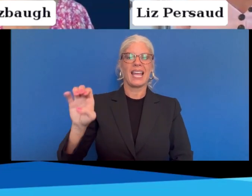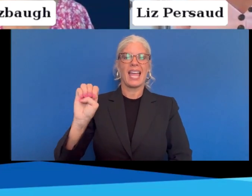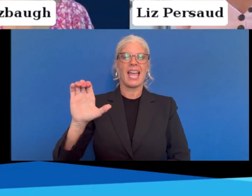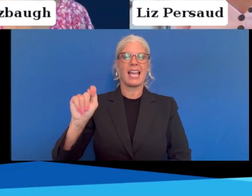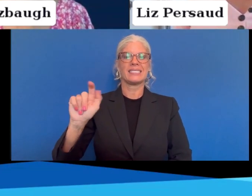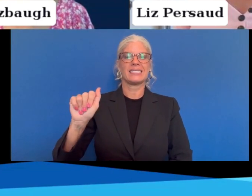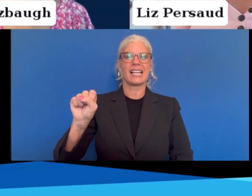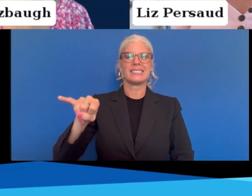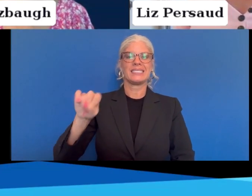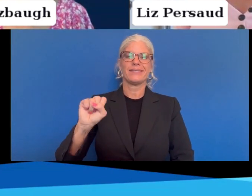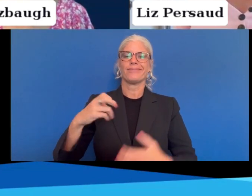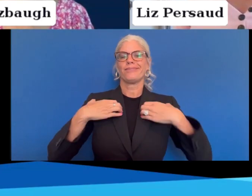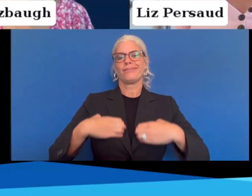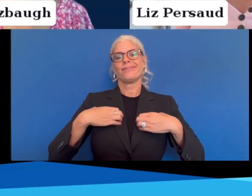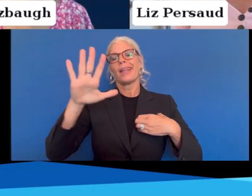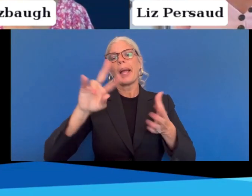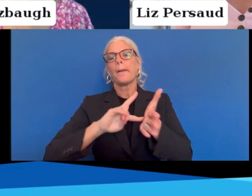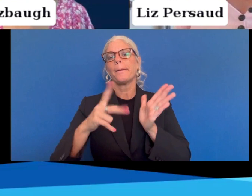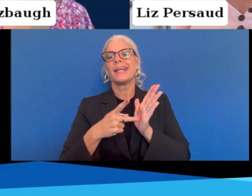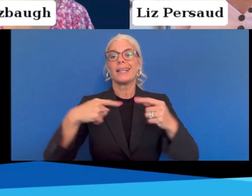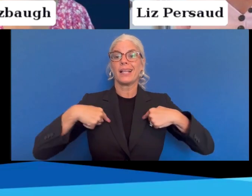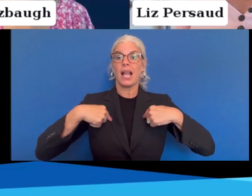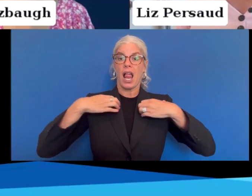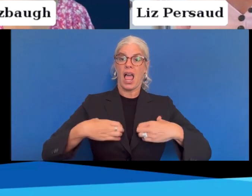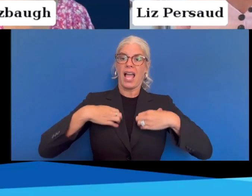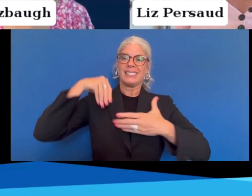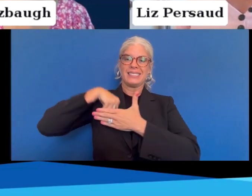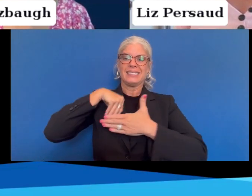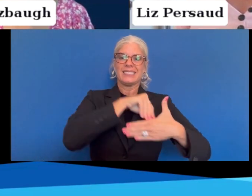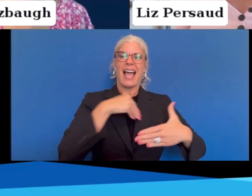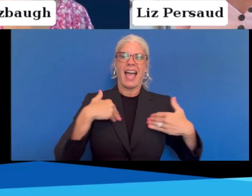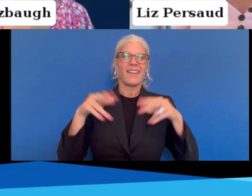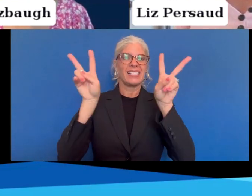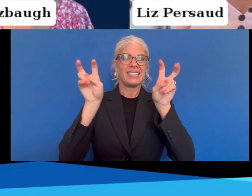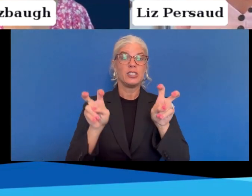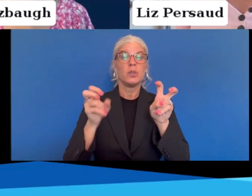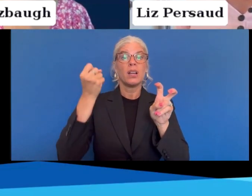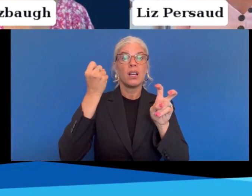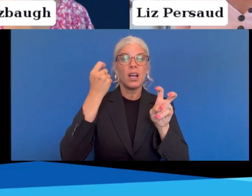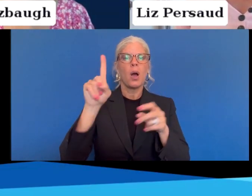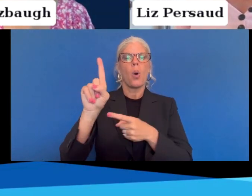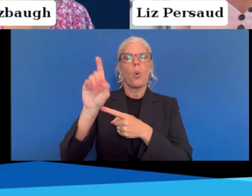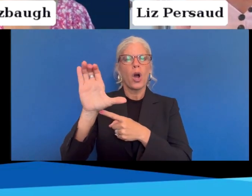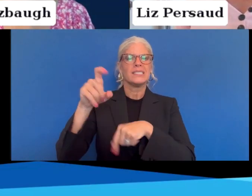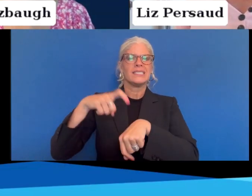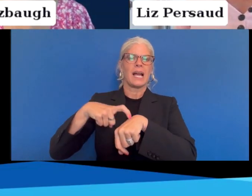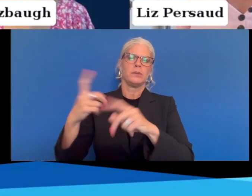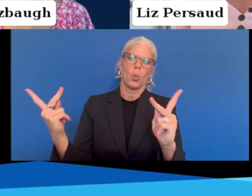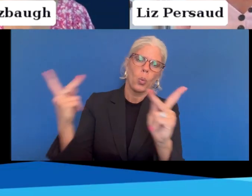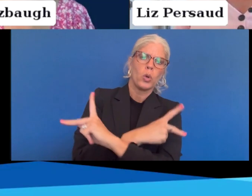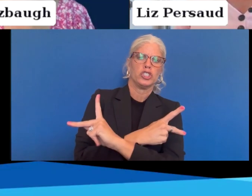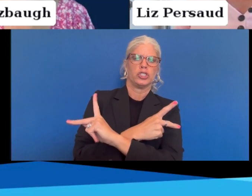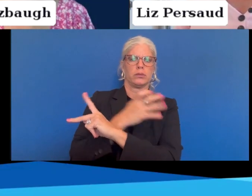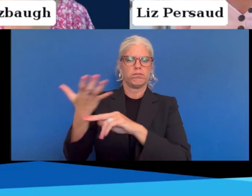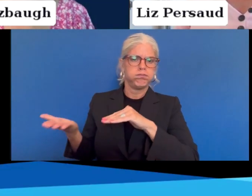my husband, rushed me to the ER. This was separate from cancer. It was completely SMA related, but I was diagnosed